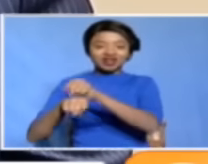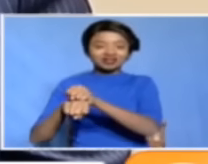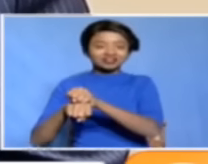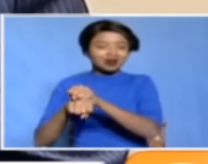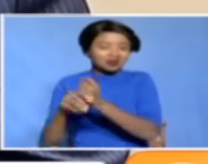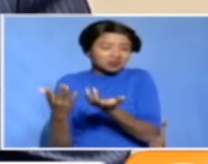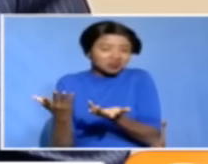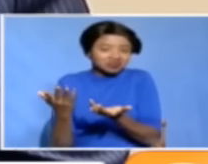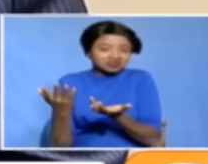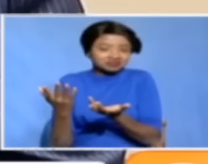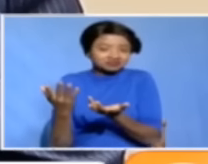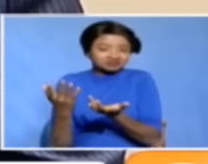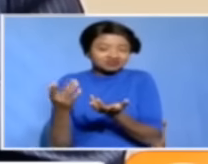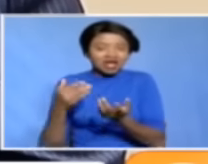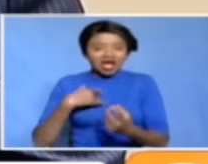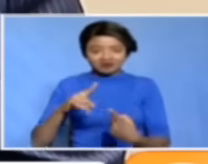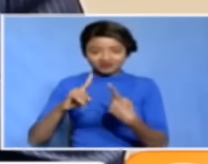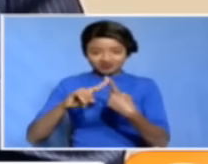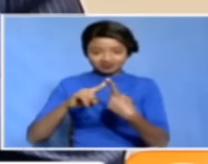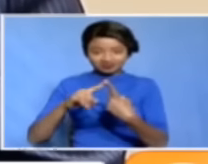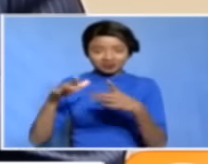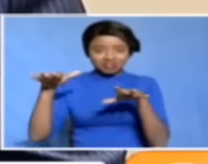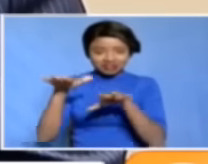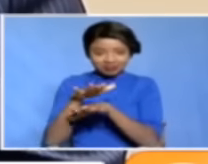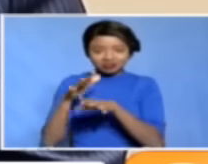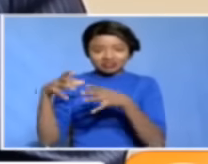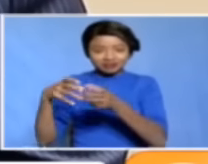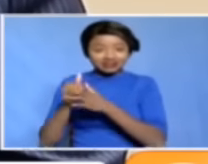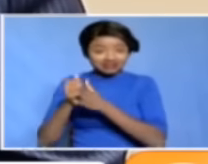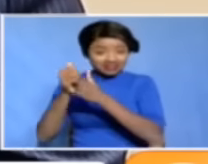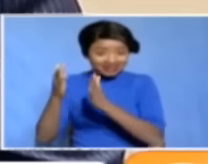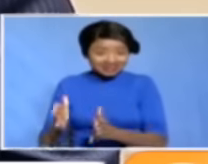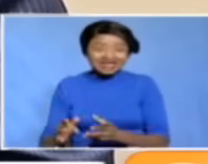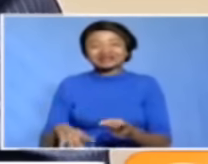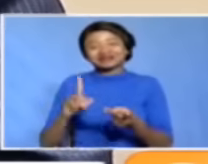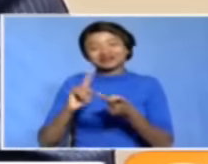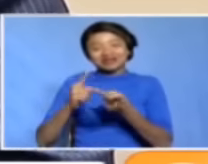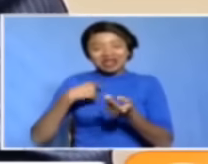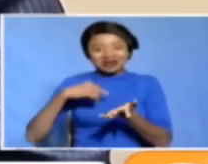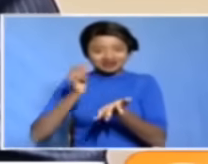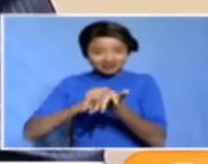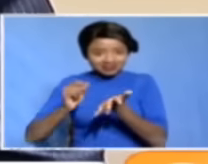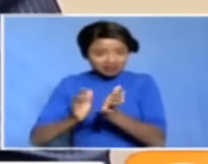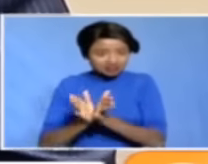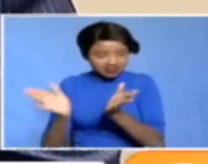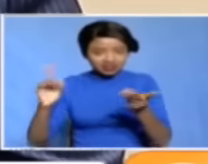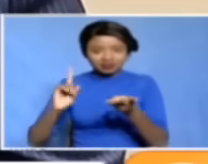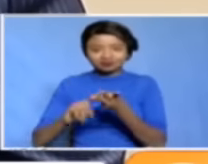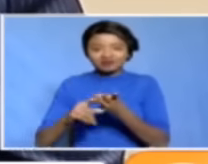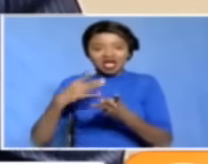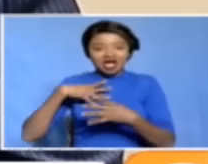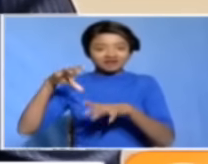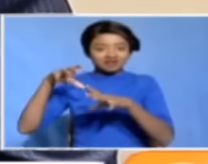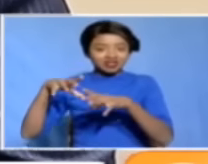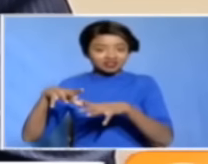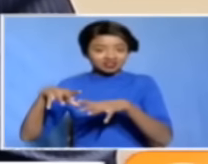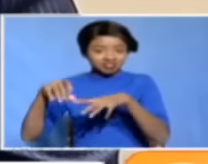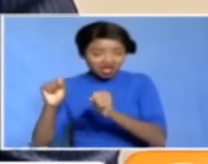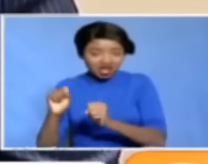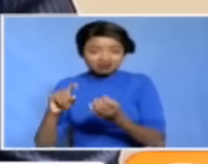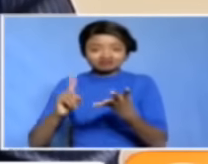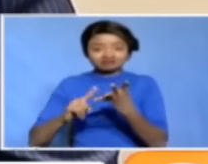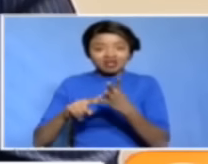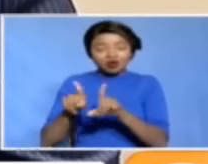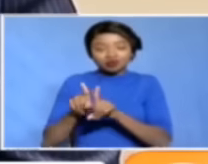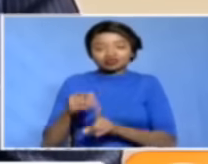the party leader, we have the deputy party leader, we have the secretary general, we have the chair, we have the NEC. So